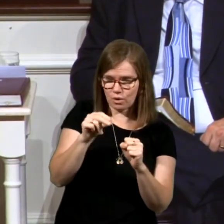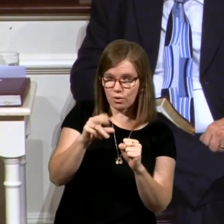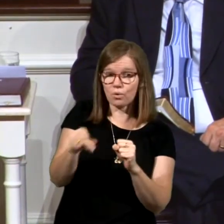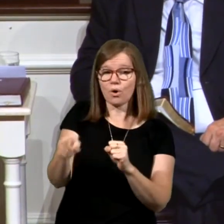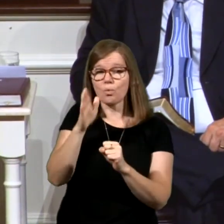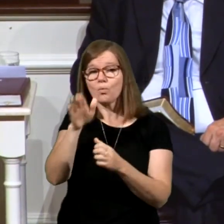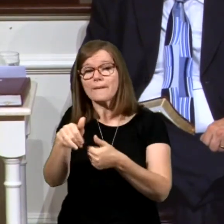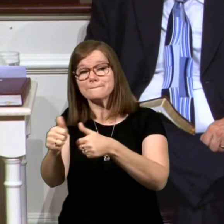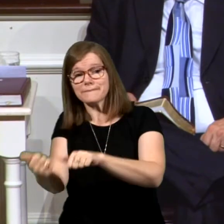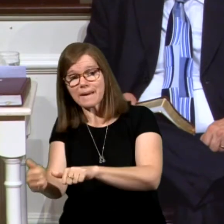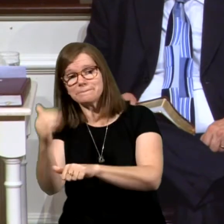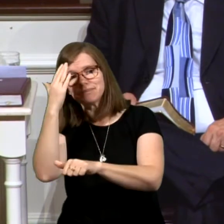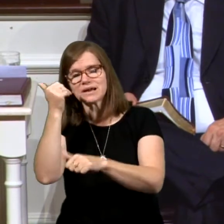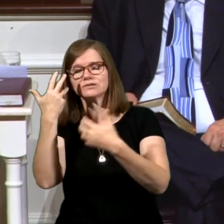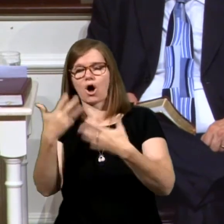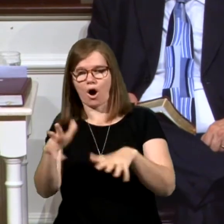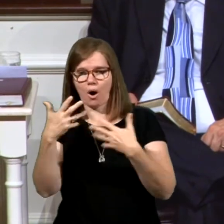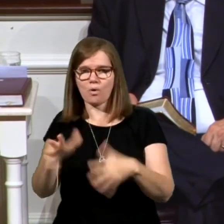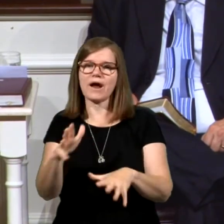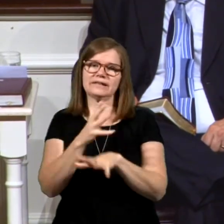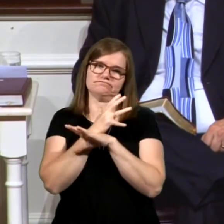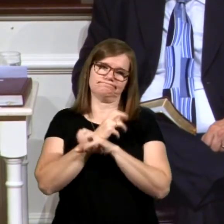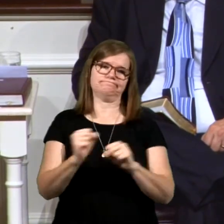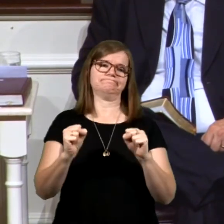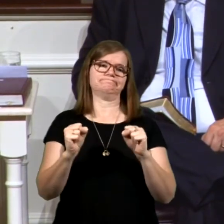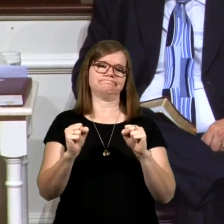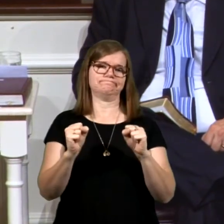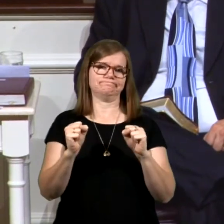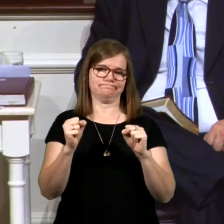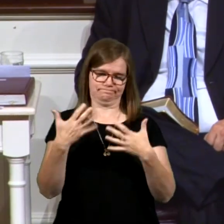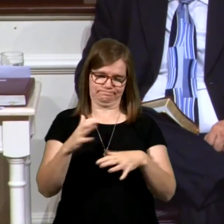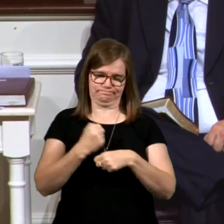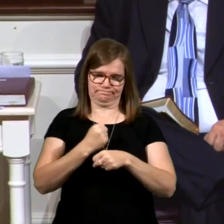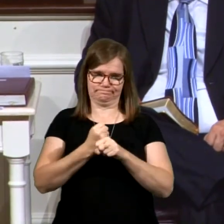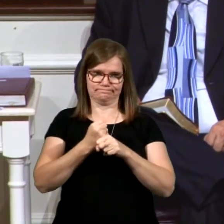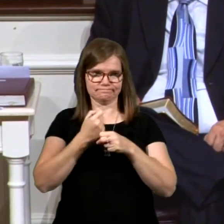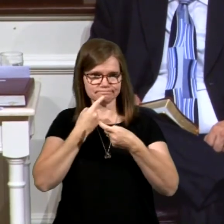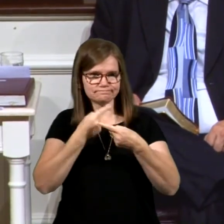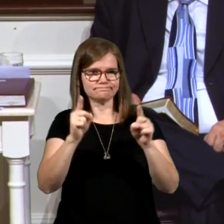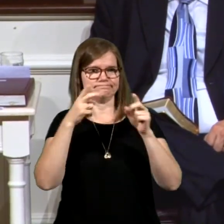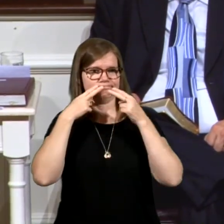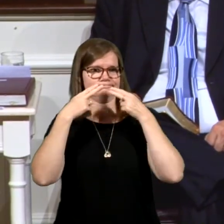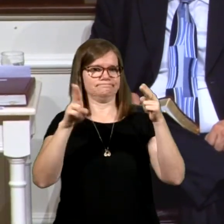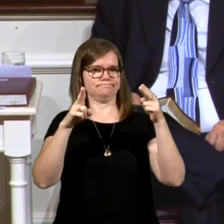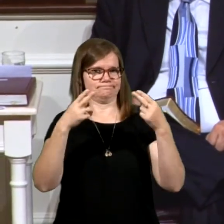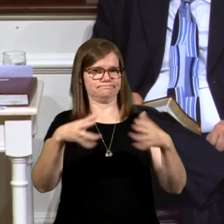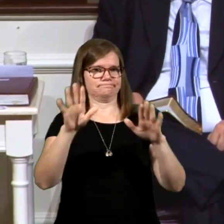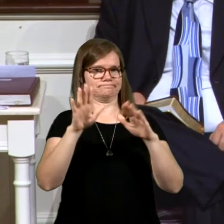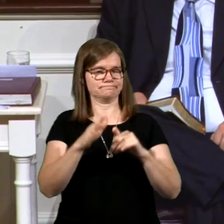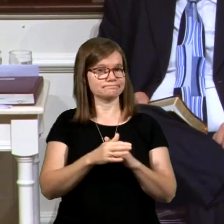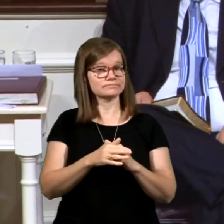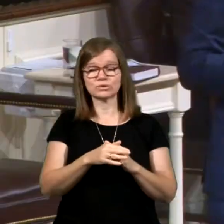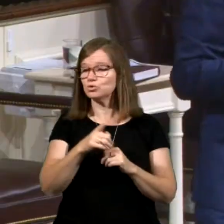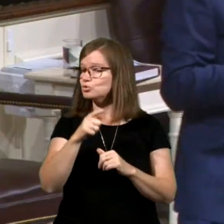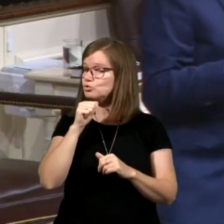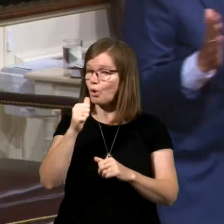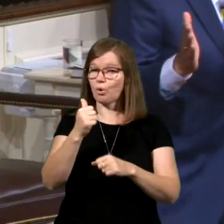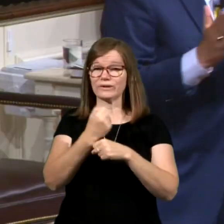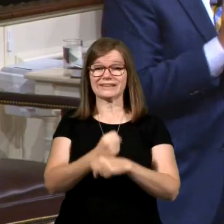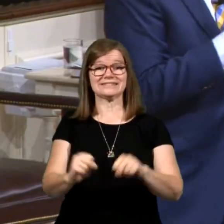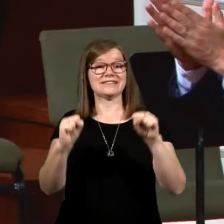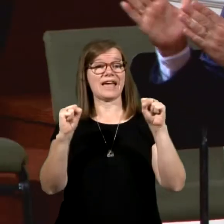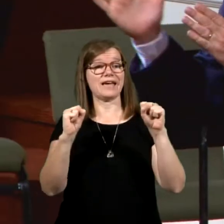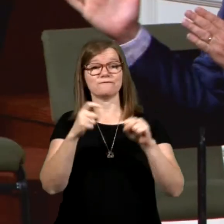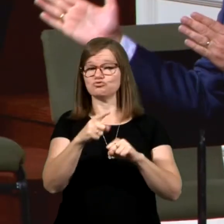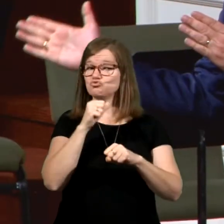baptized because they already are justified. They have been justified. You don't get saved.